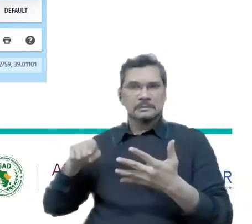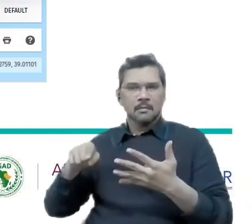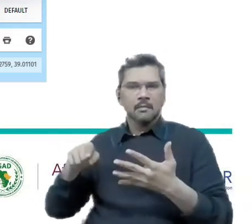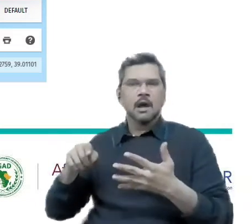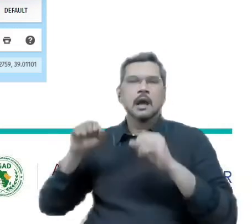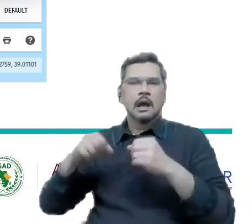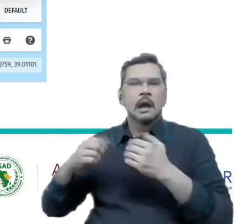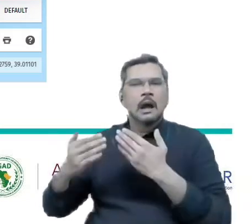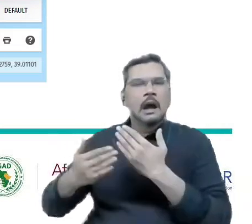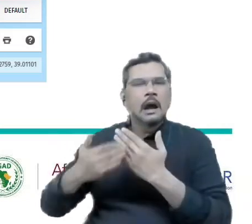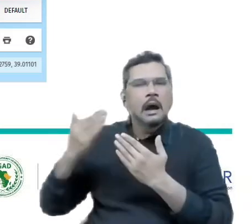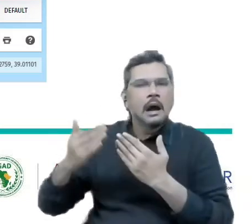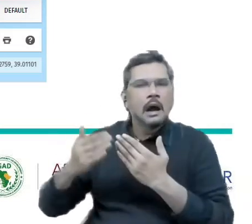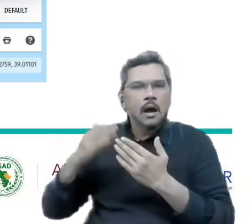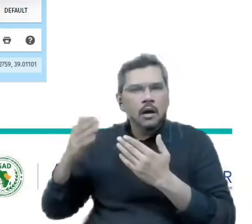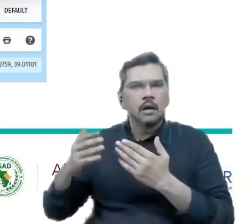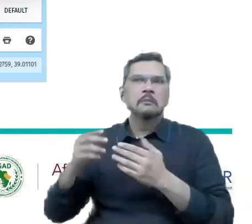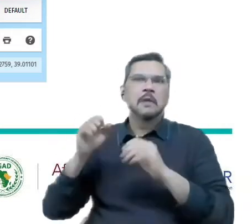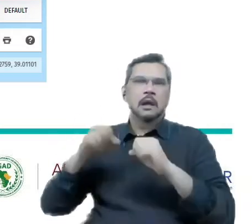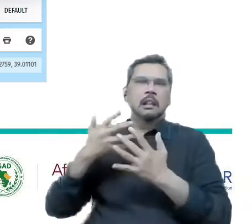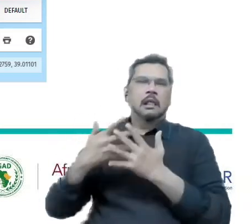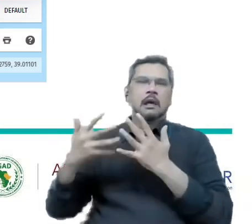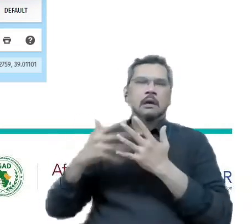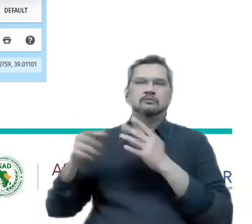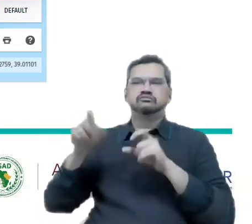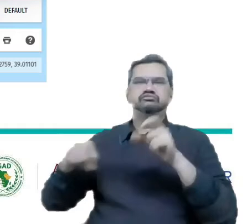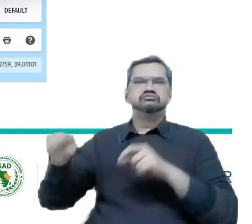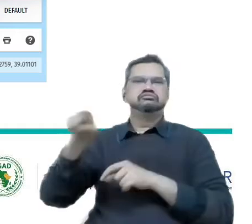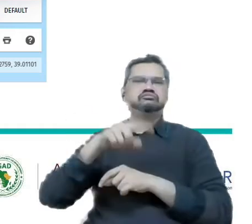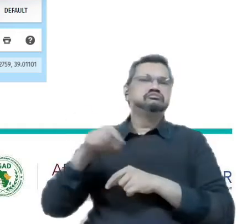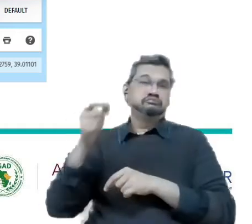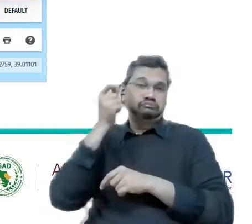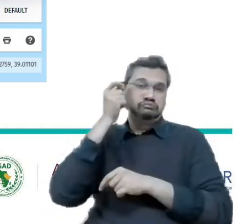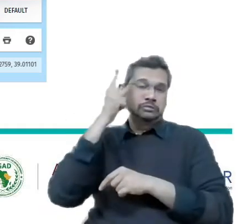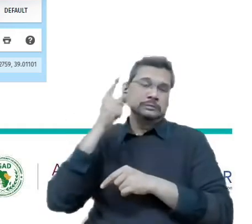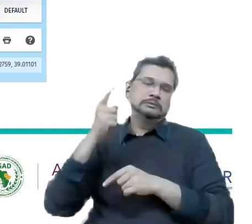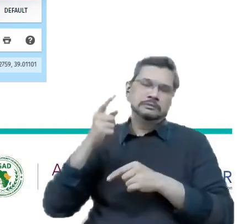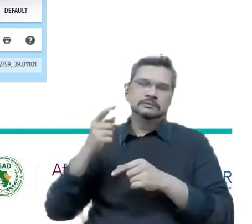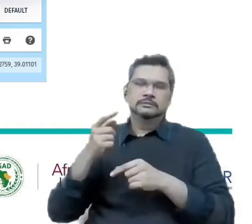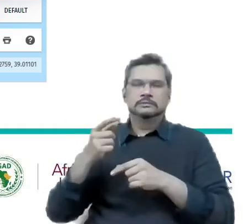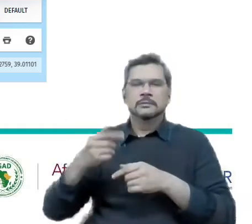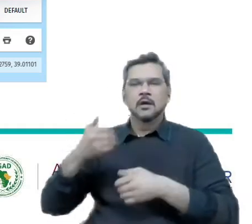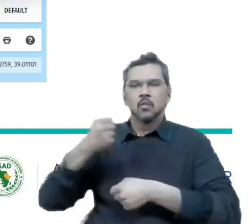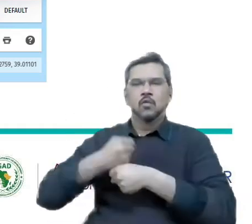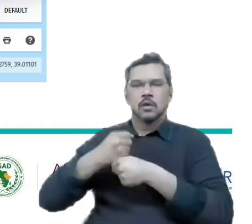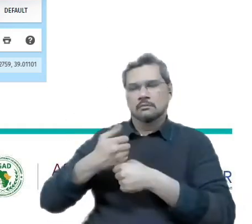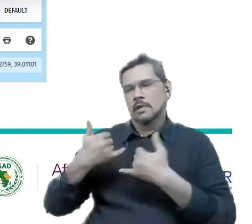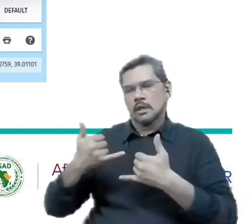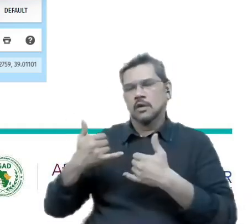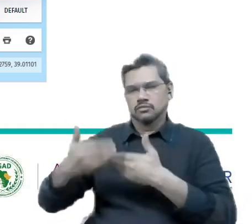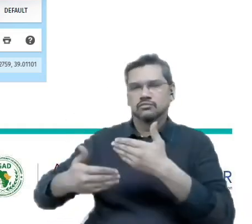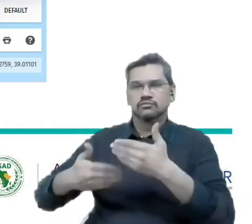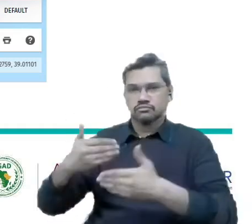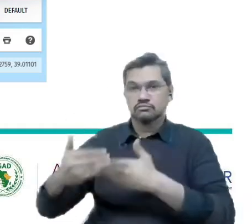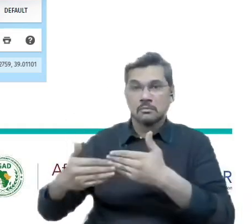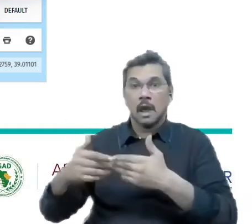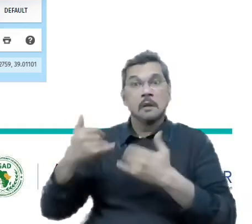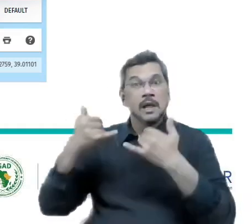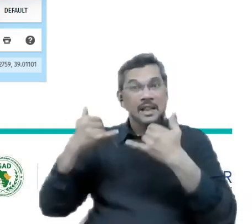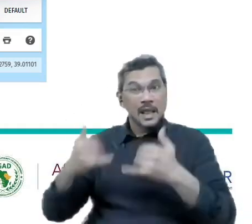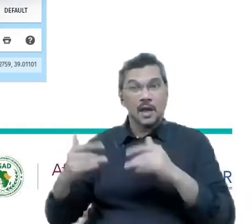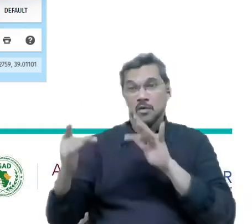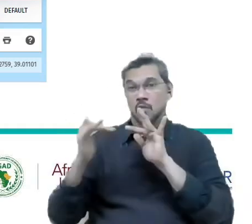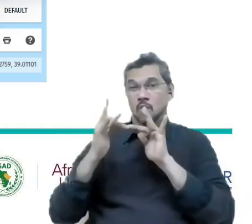understandable, particularly for local communities and so on. That is maybe the next phase of it, but particularly for web-based users, this is what has